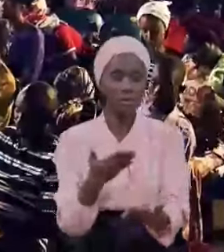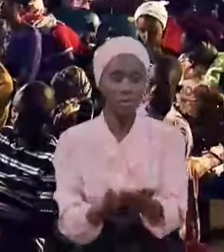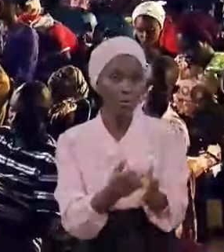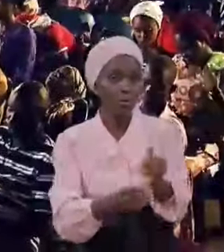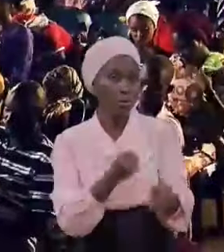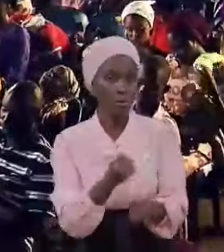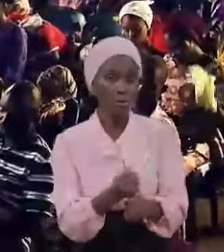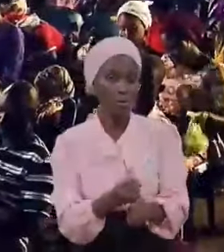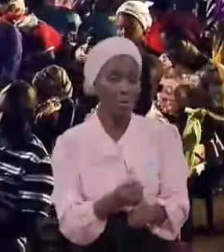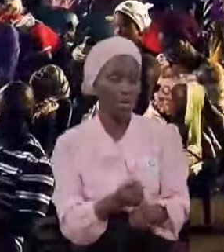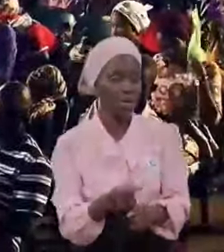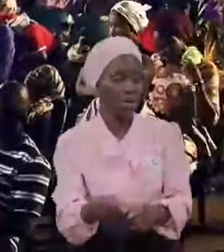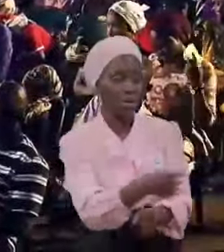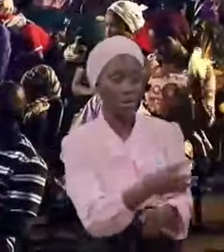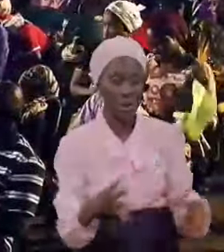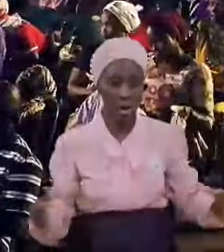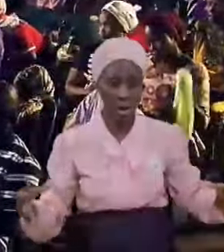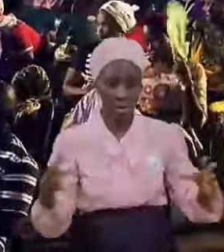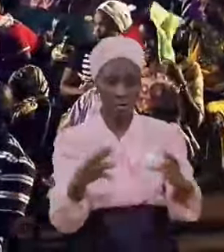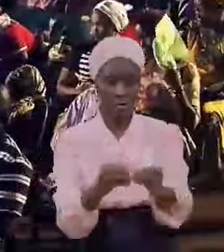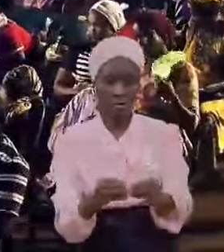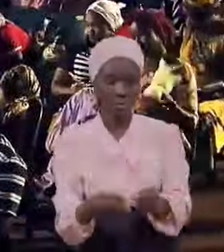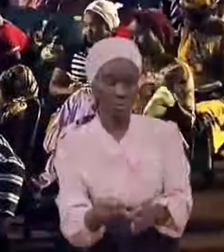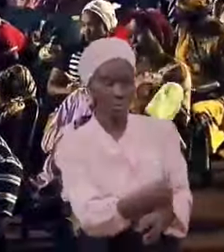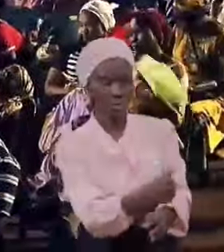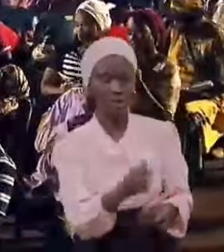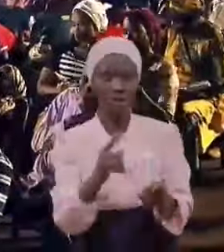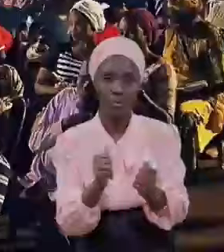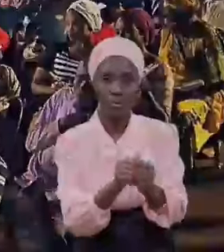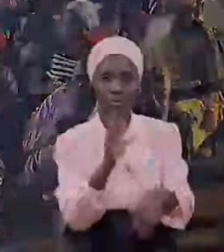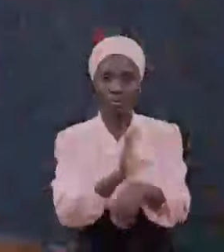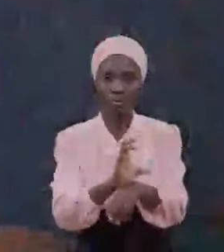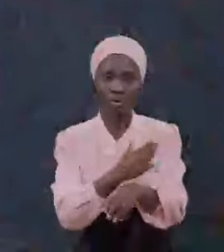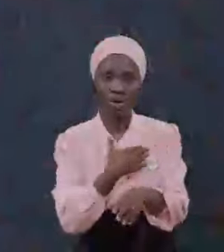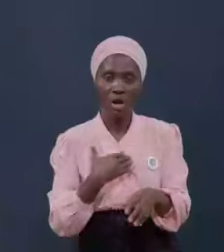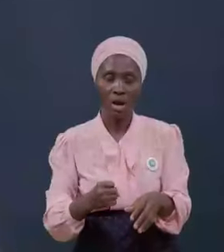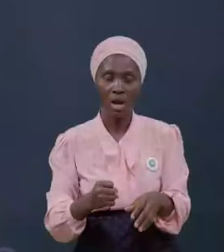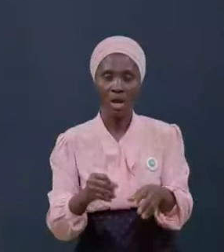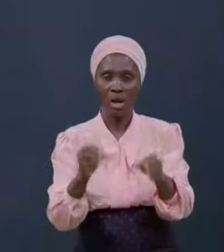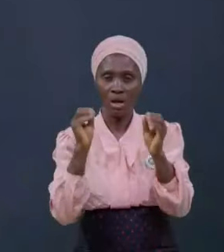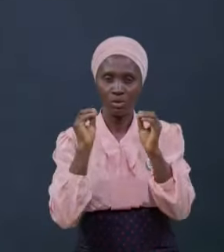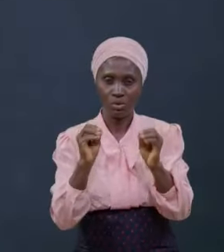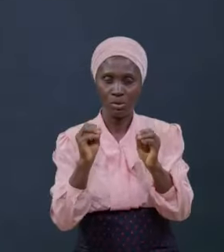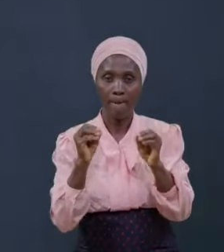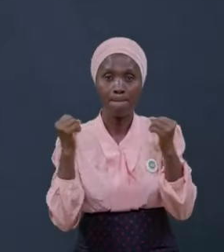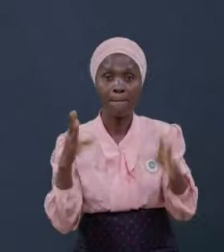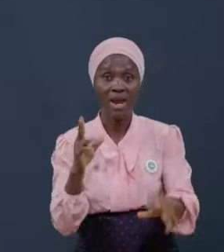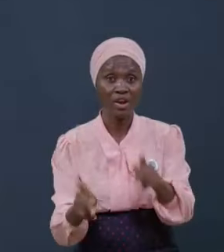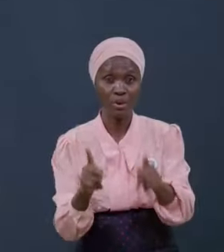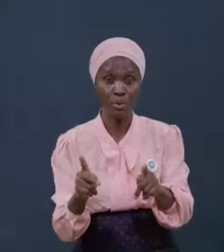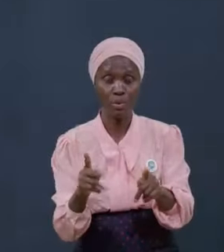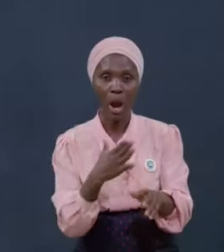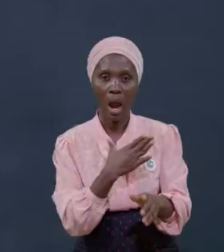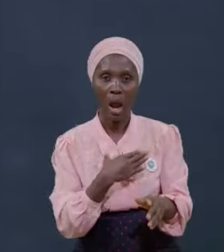the church and taught much people. And the disciples, underline that word, and